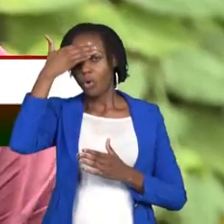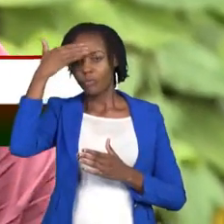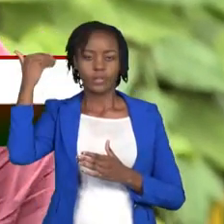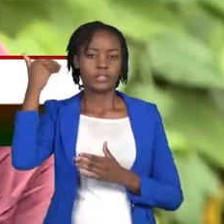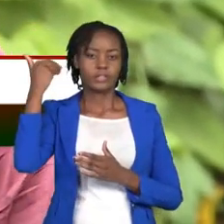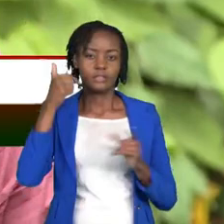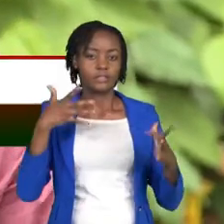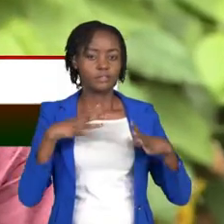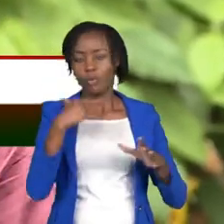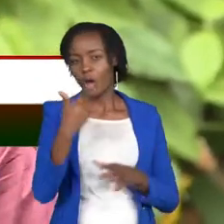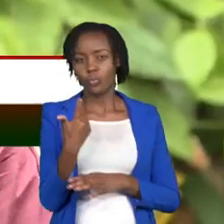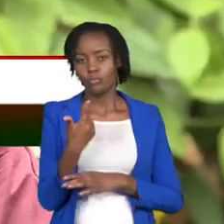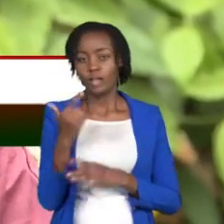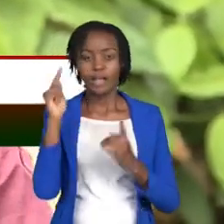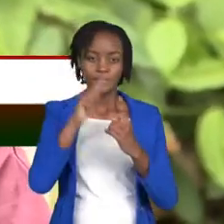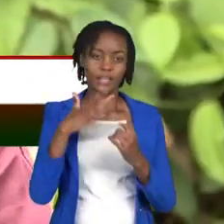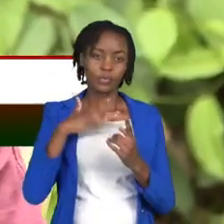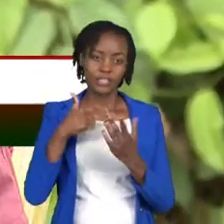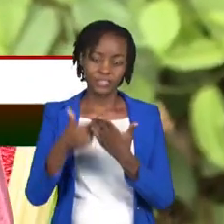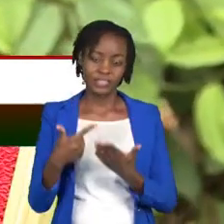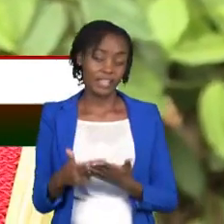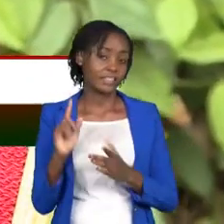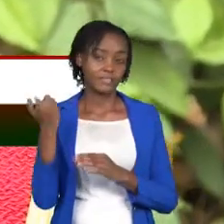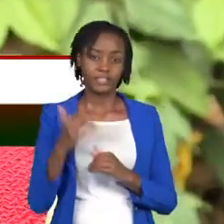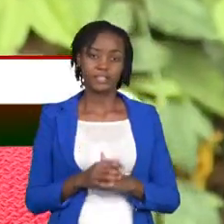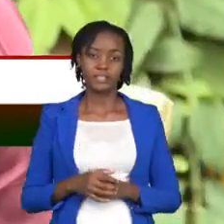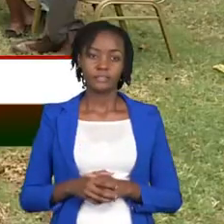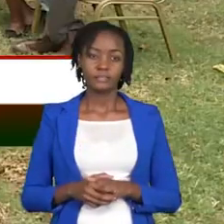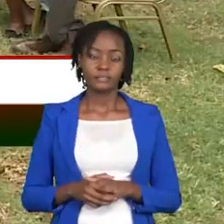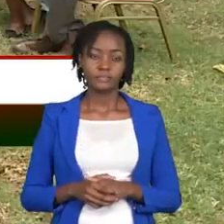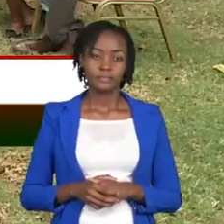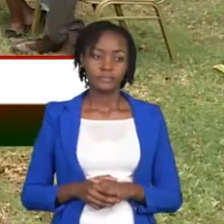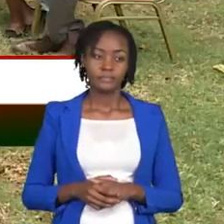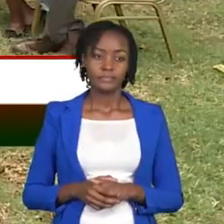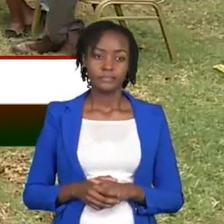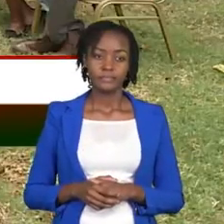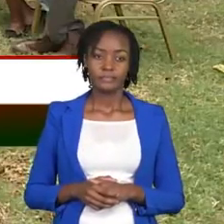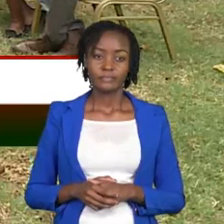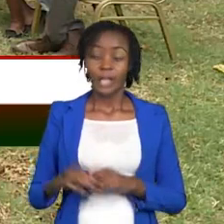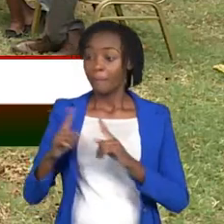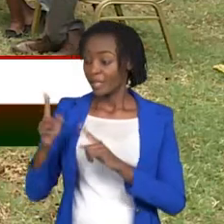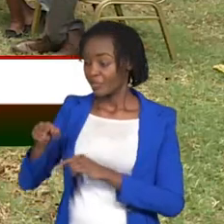understands who these people are, not unless we talk about them. Maybe just to make it a little bit personal, Grace, for you,